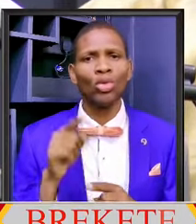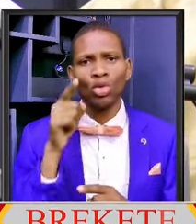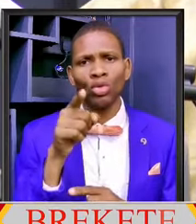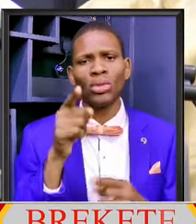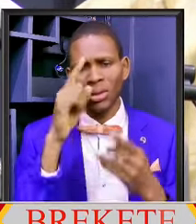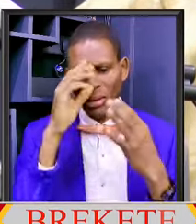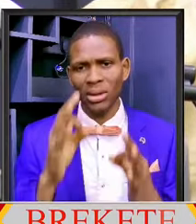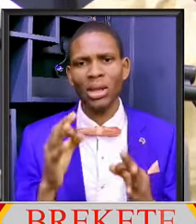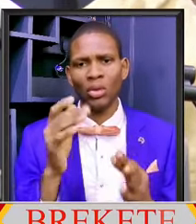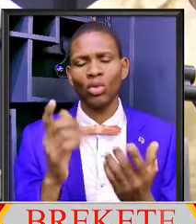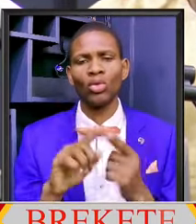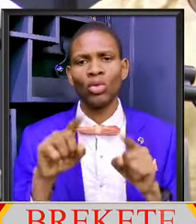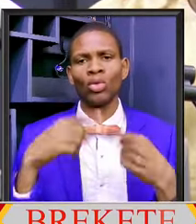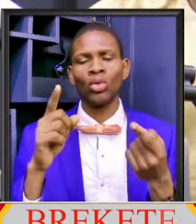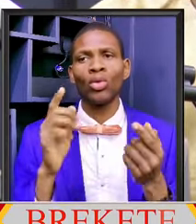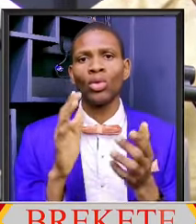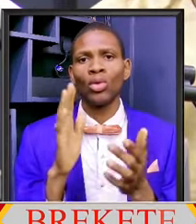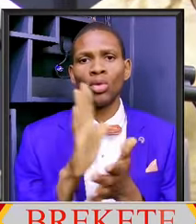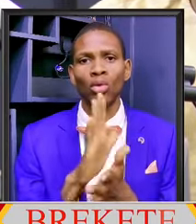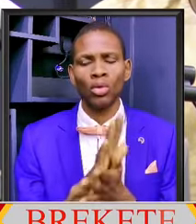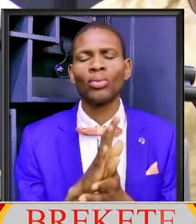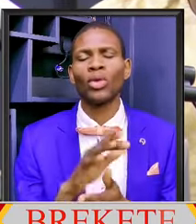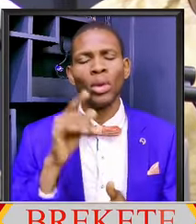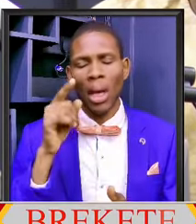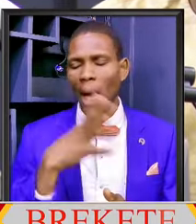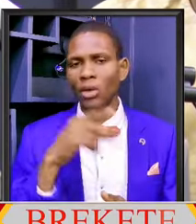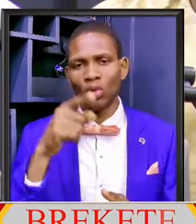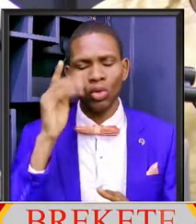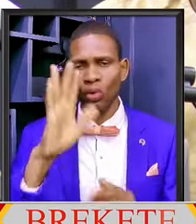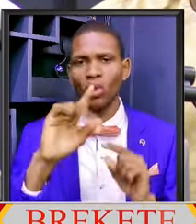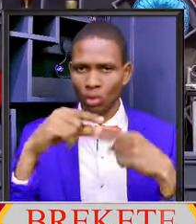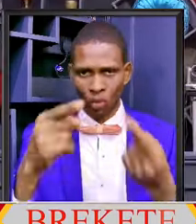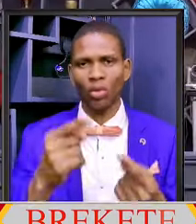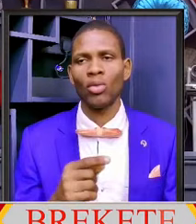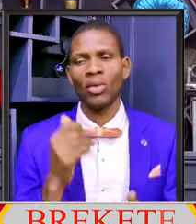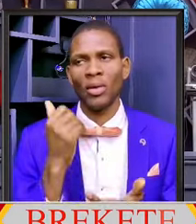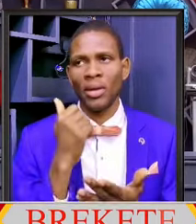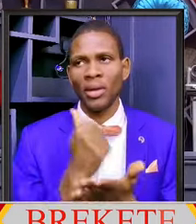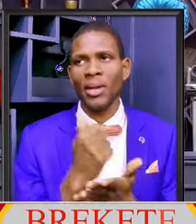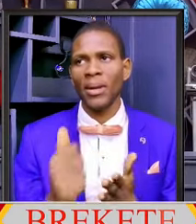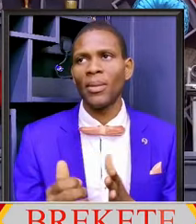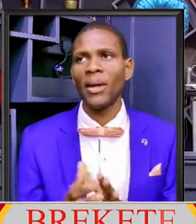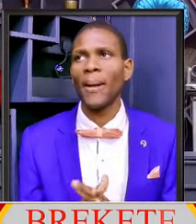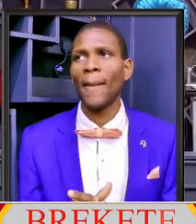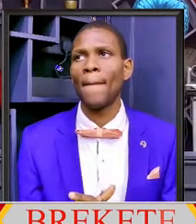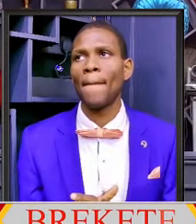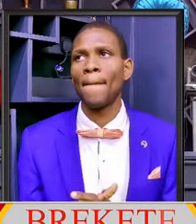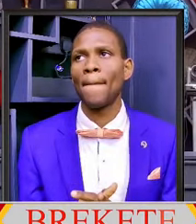you decide, say, you won't go to school? Yes, sir. You go to school? Amen. Thank you, sir.